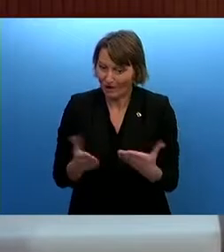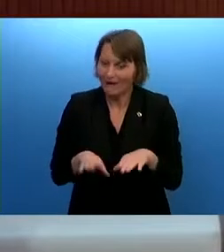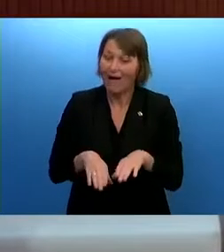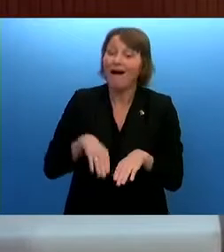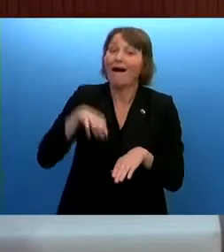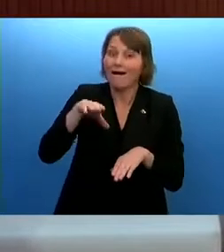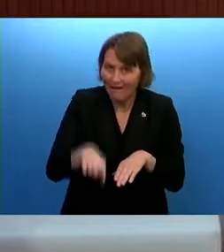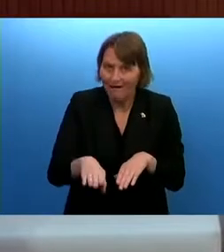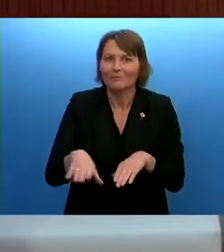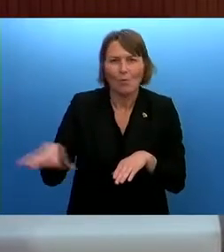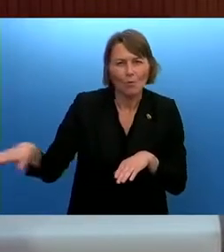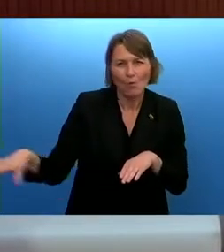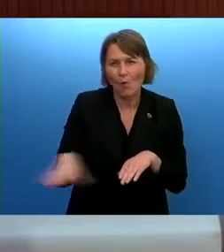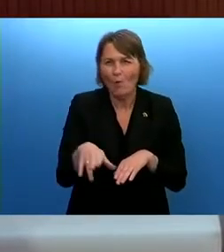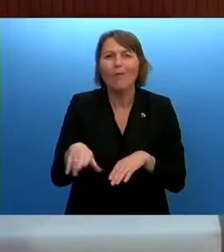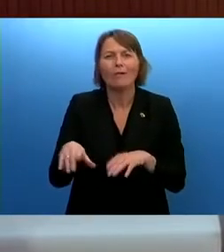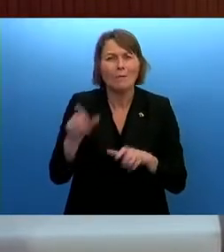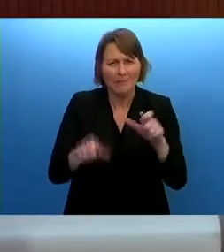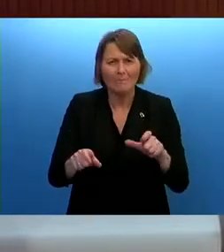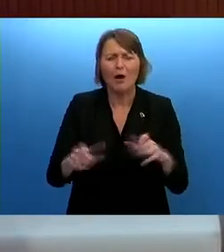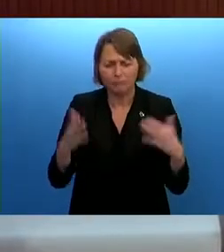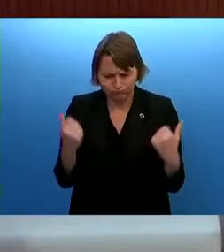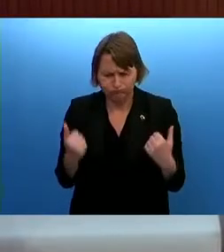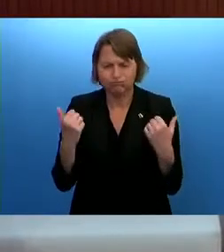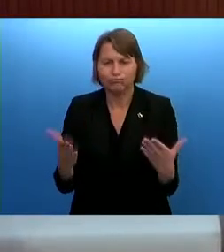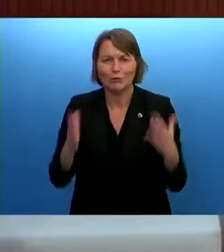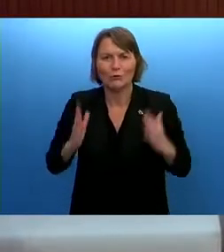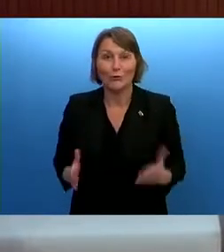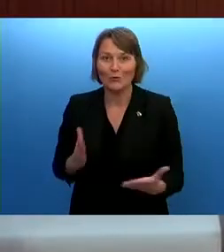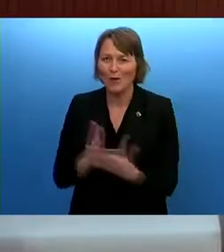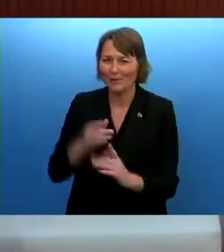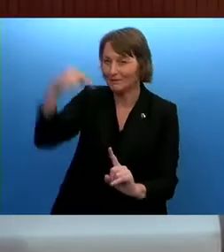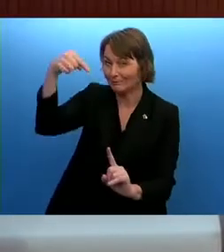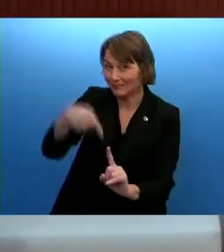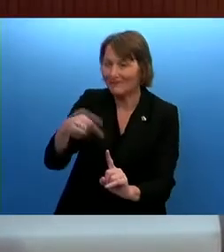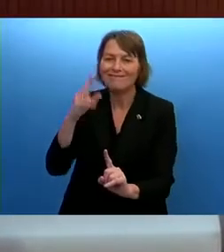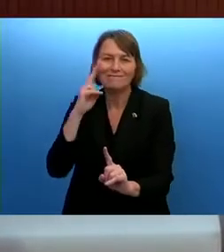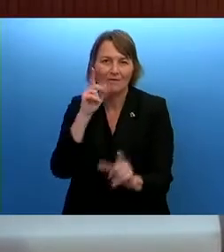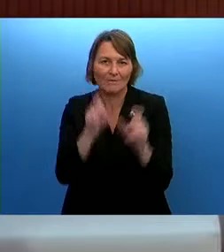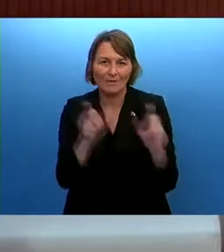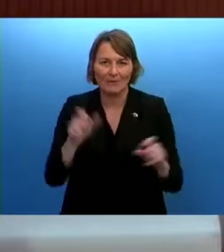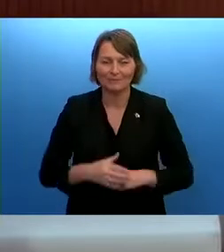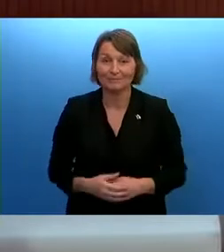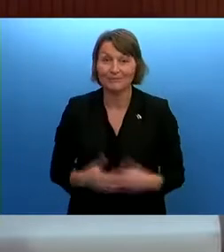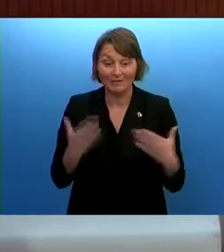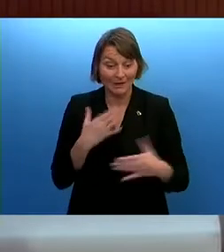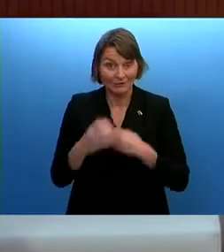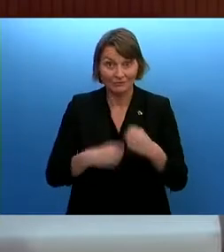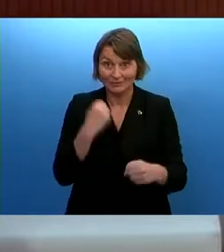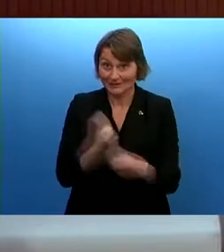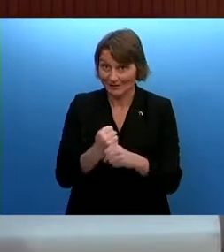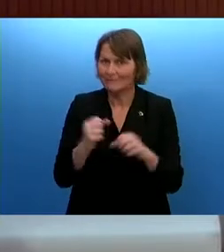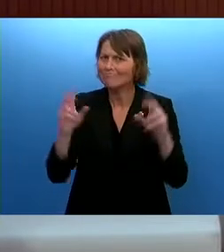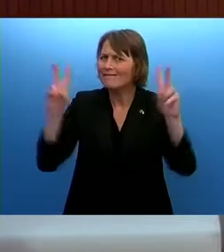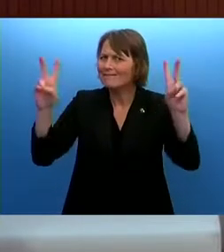human rights of all people, and particularly of deaf people. The theme of this year's International Week of Deaf